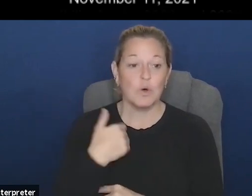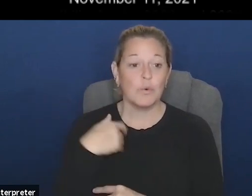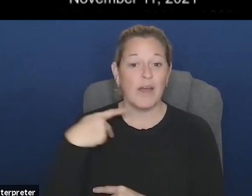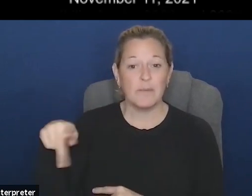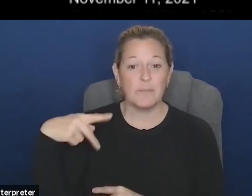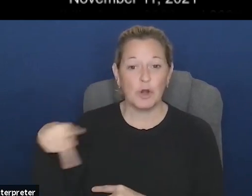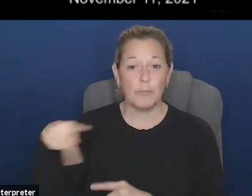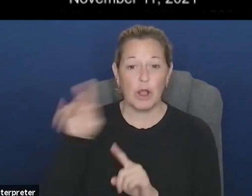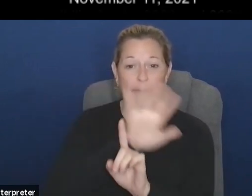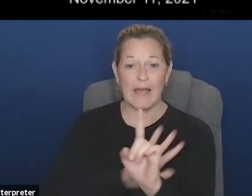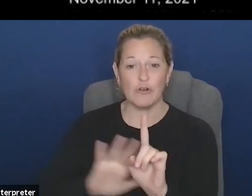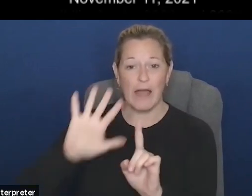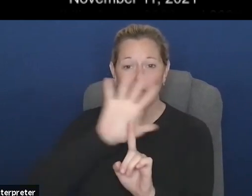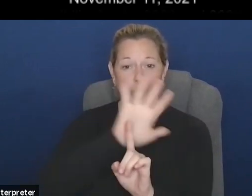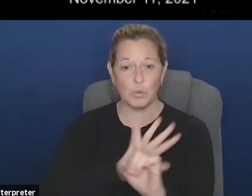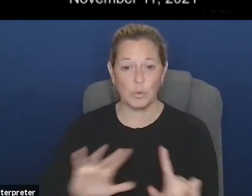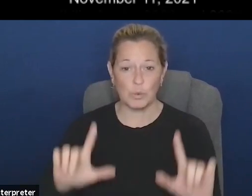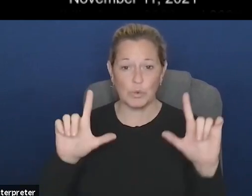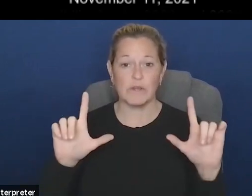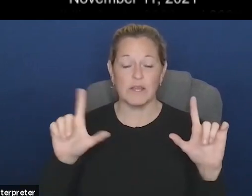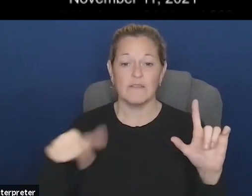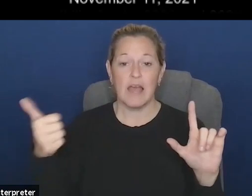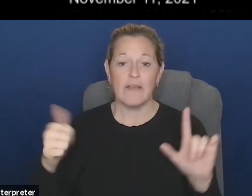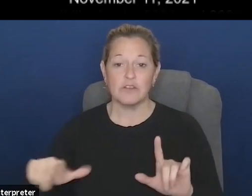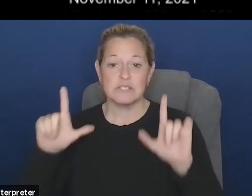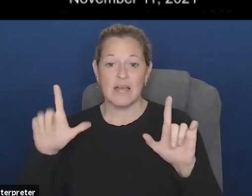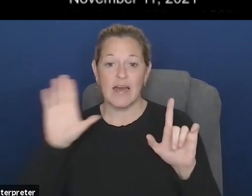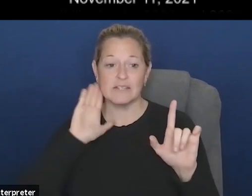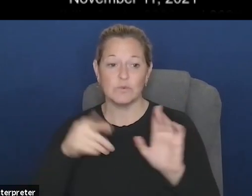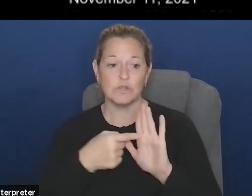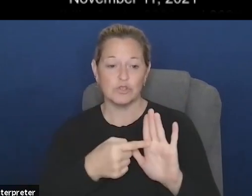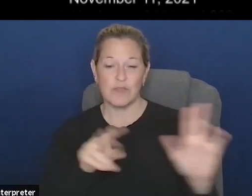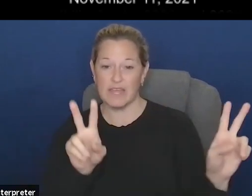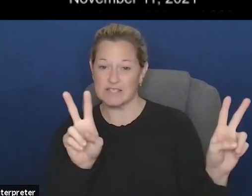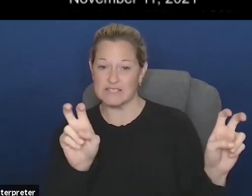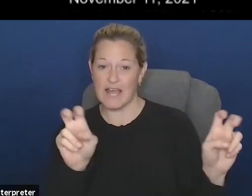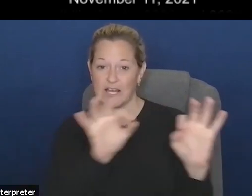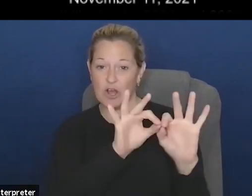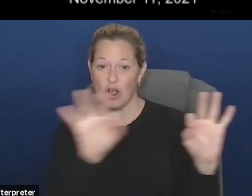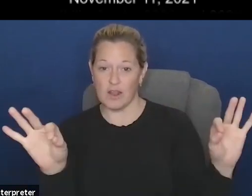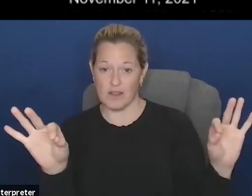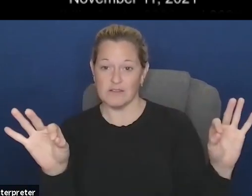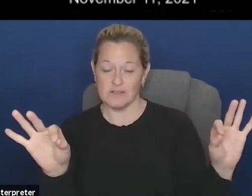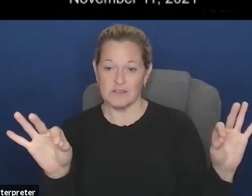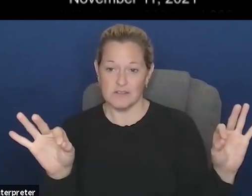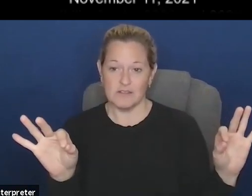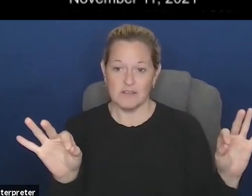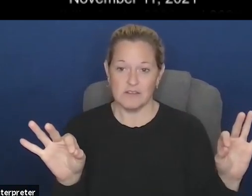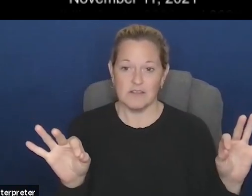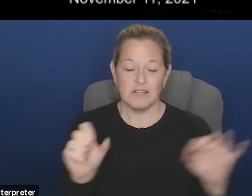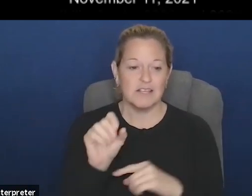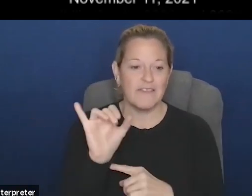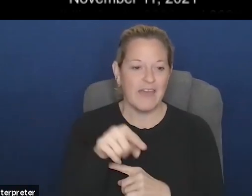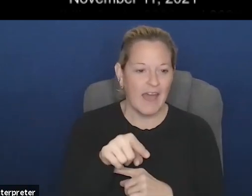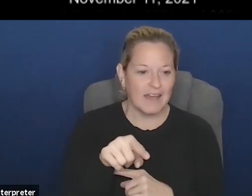part. The other slides after this will have a purple title bar and with the IDEA STEM logo. So the IDEA STEM logo is